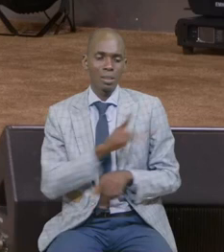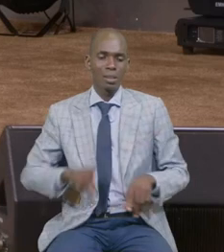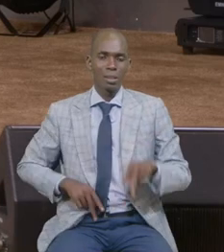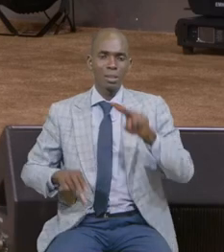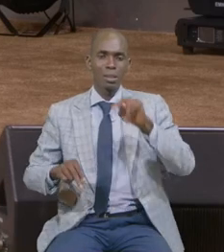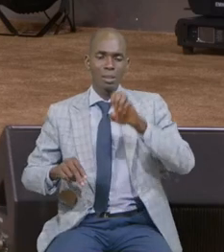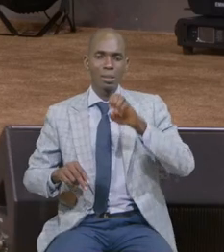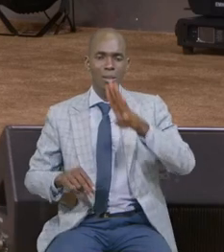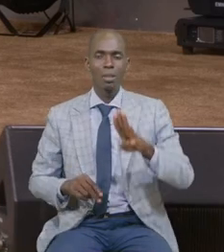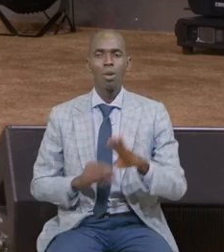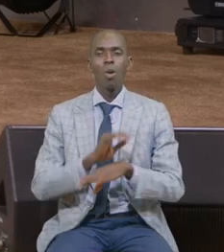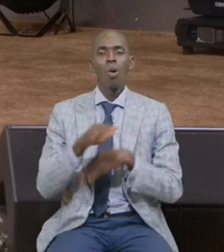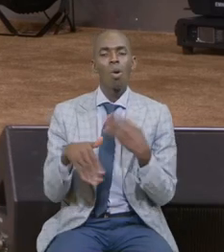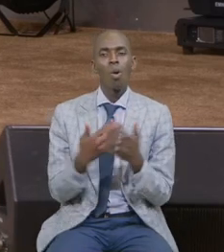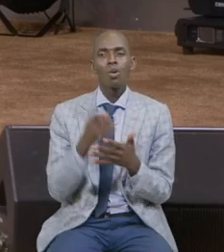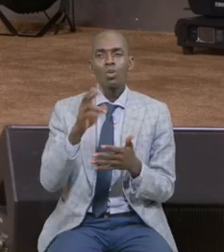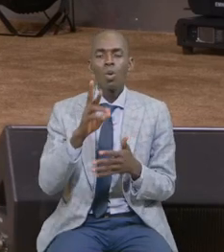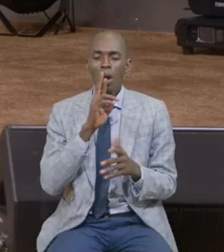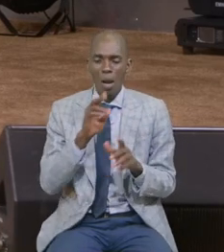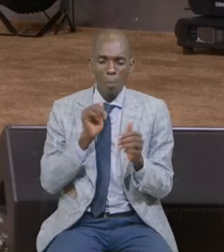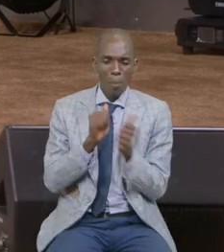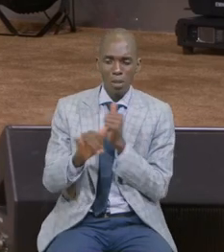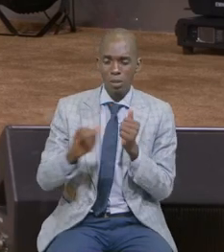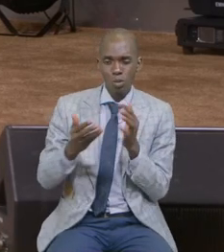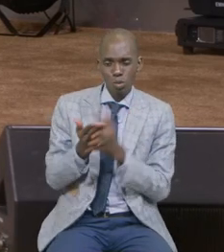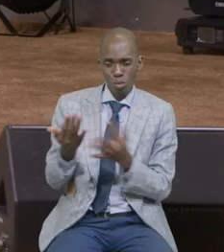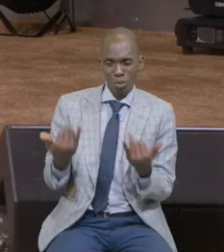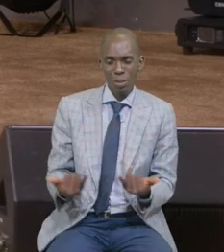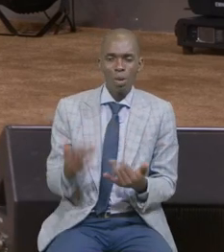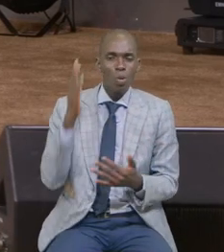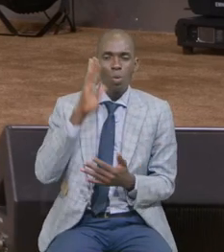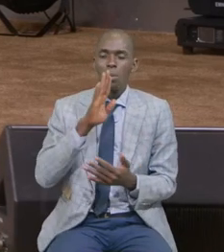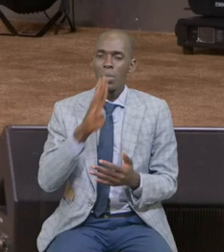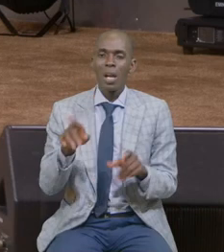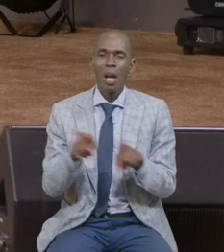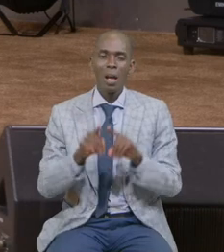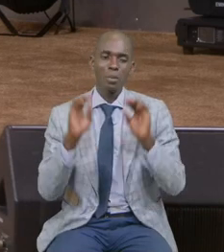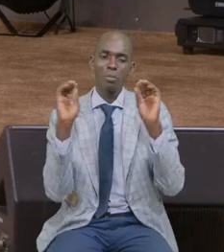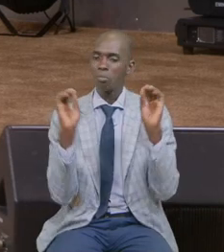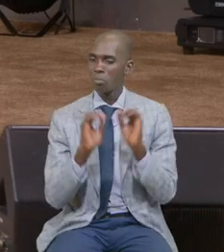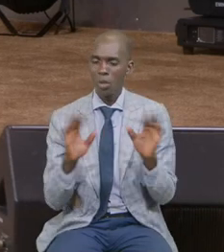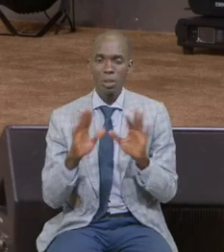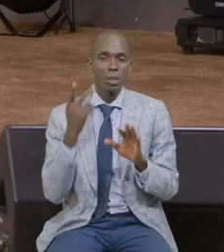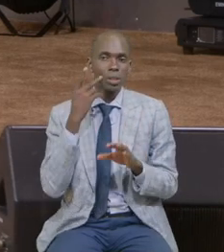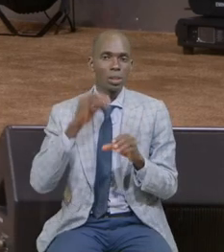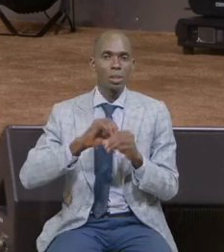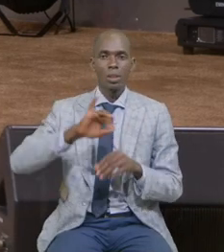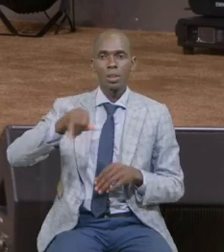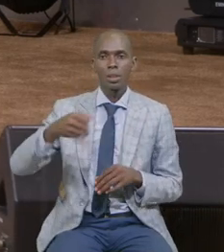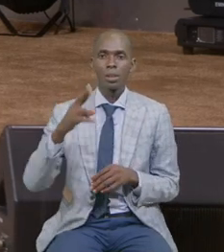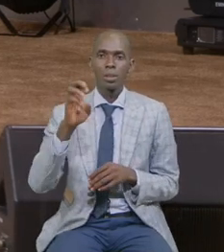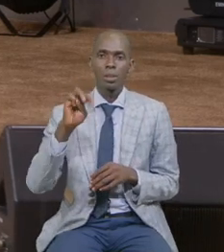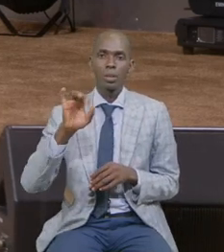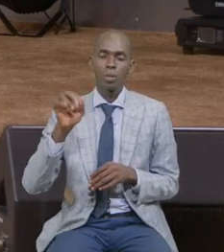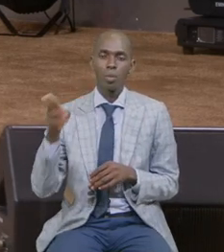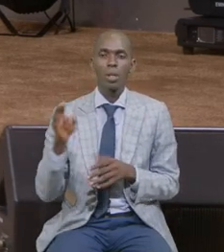all that you are going through they'll be us nothing and that's why it says in my chapter 12 verse 5